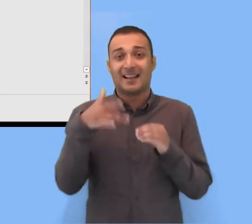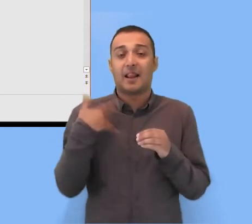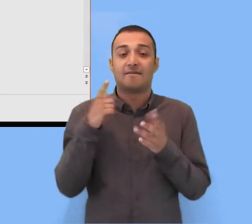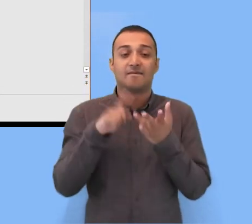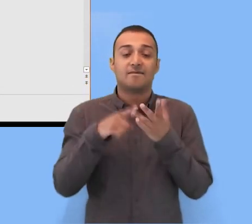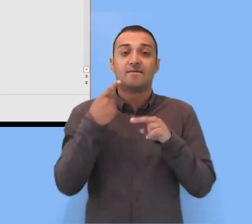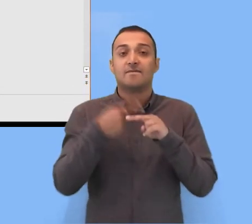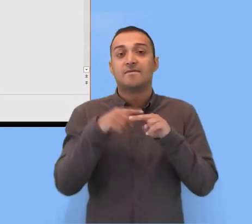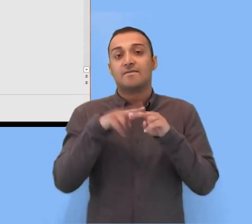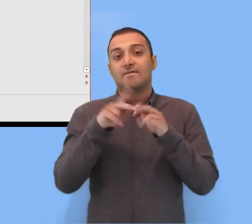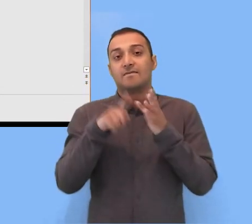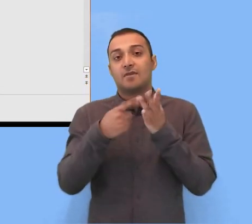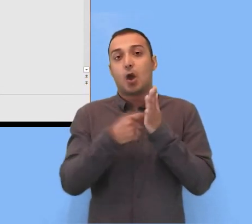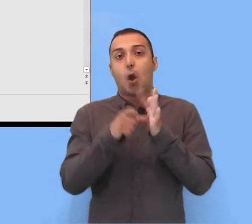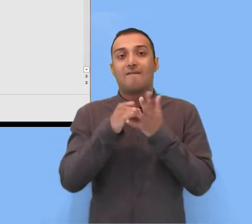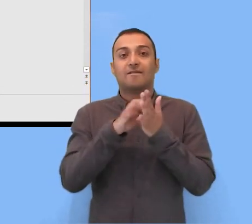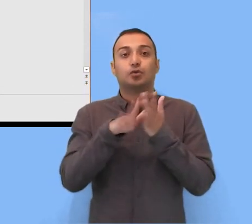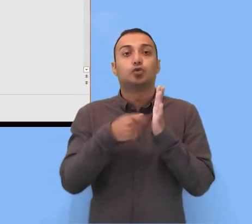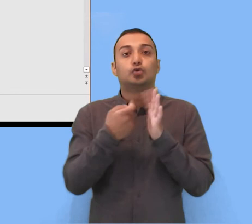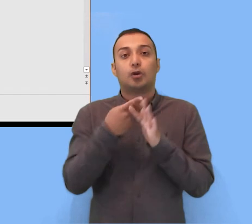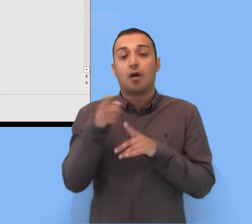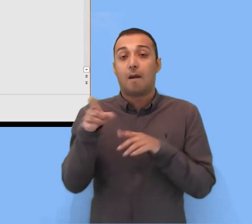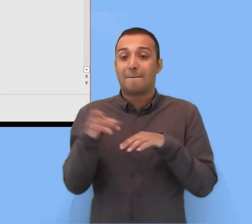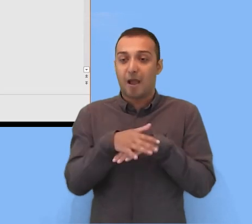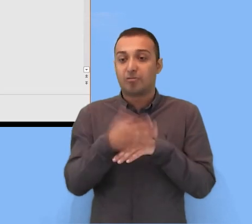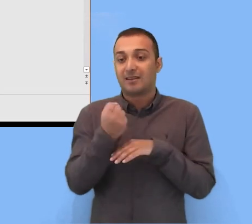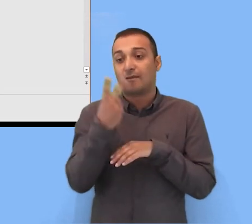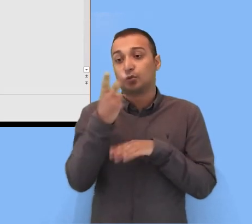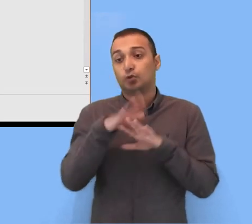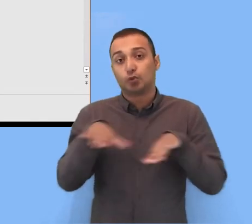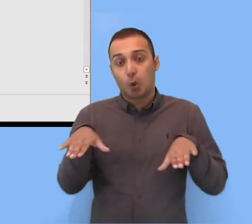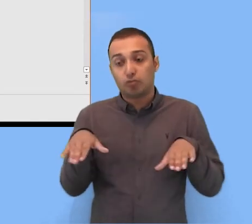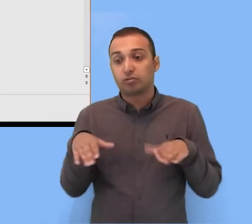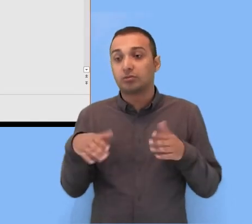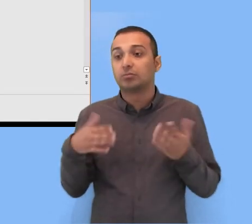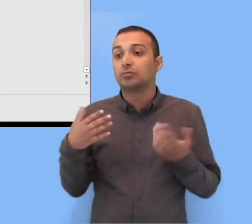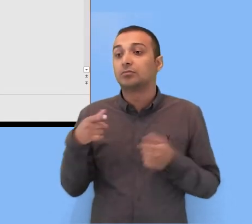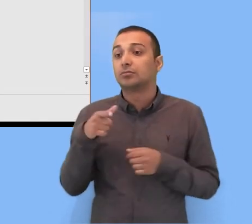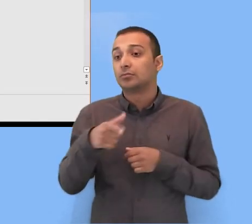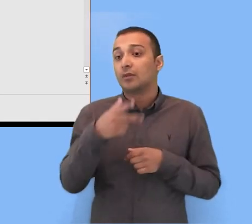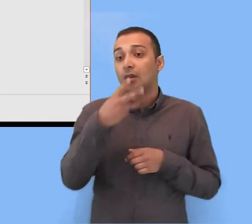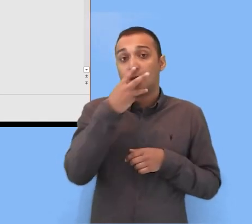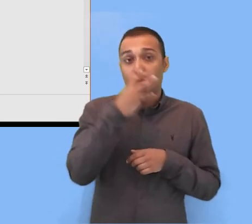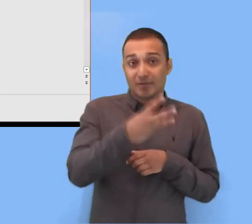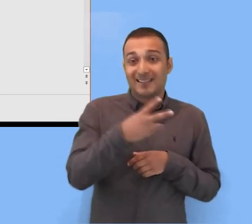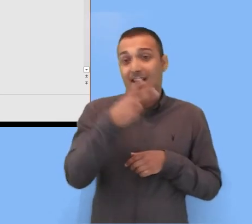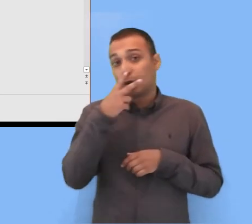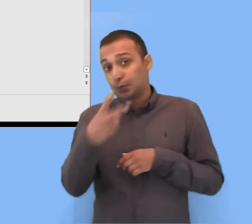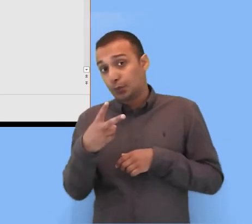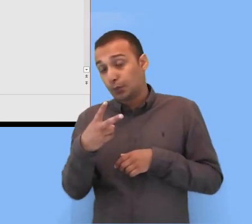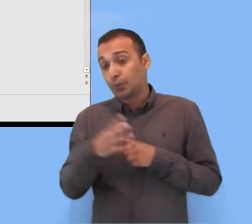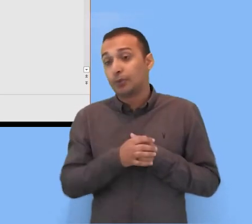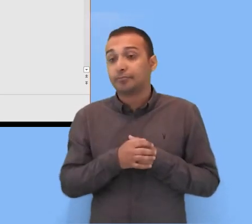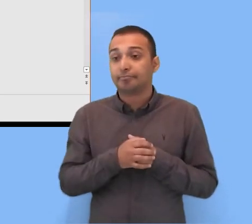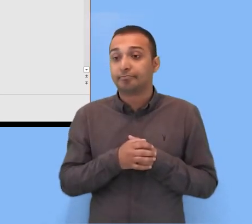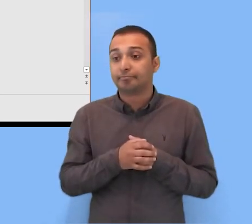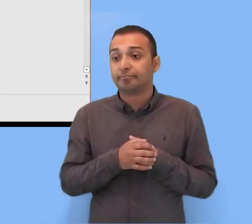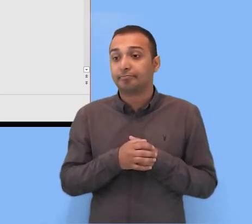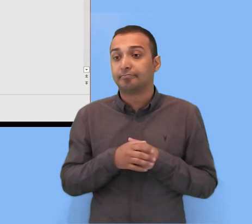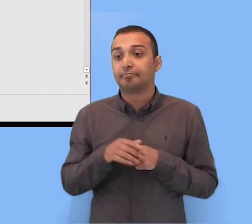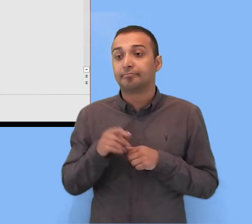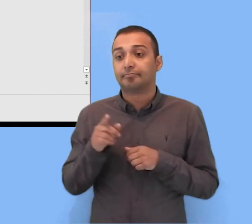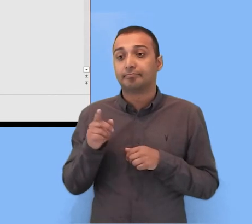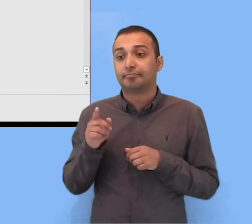She's married with 2 children, a 3-year-old girl, a 2-year-old younger daughter. So